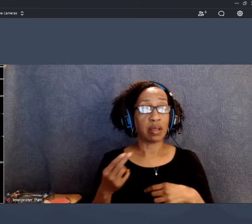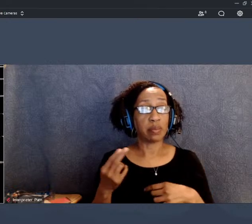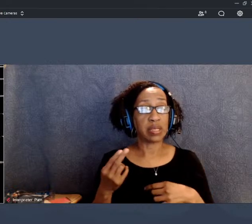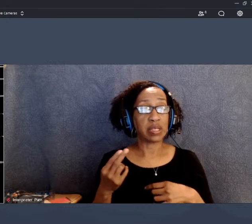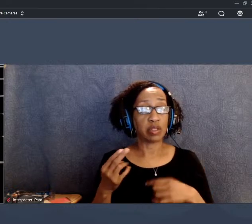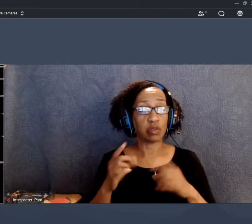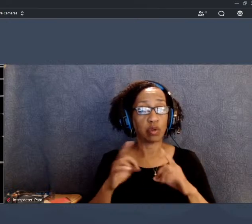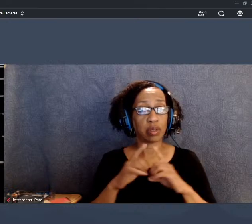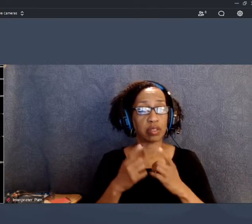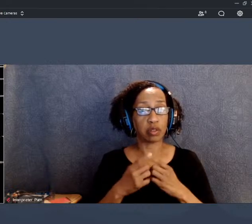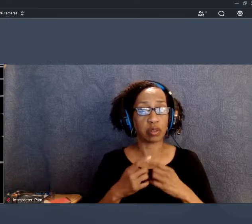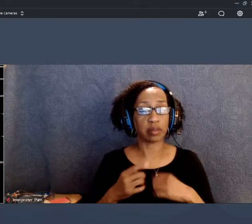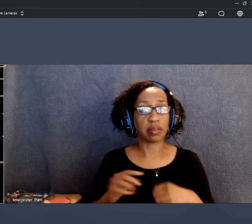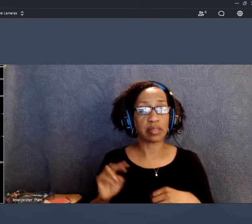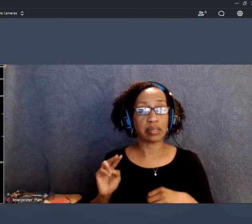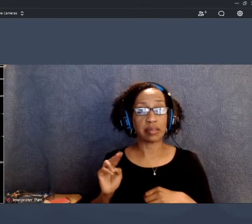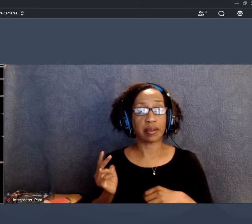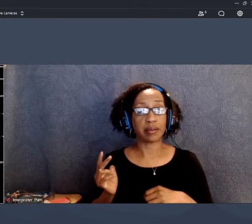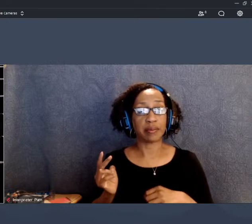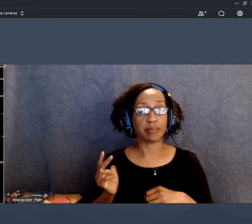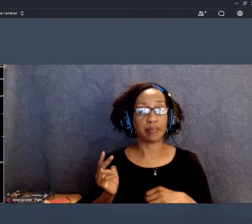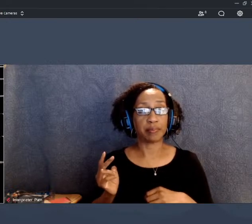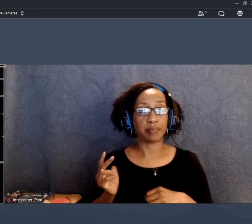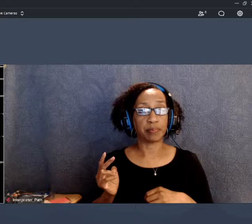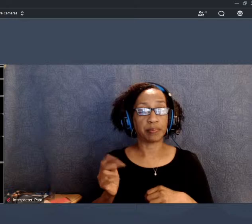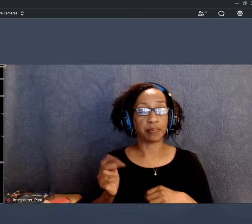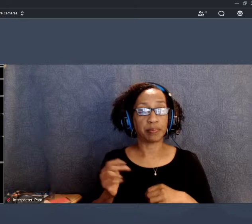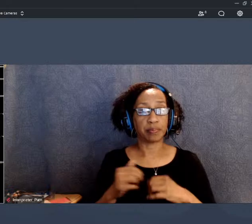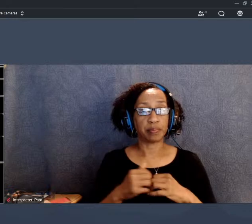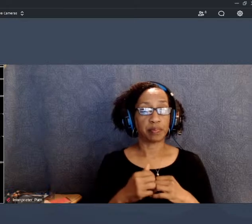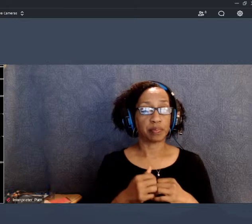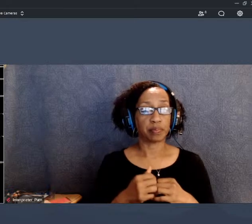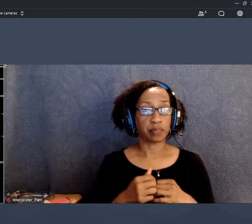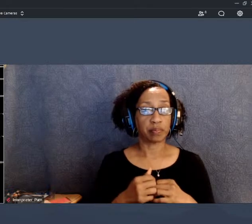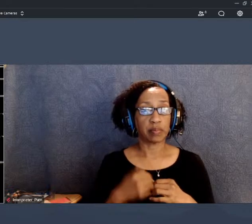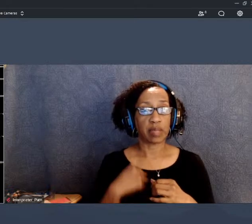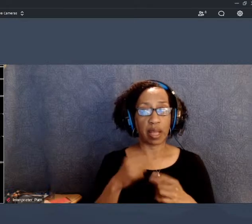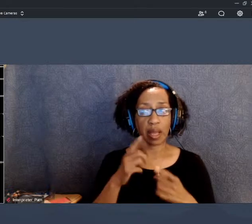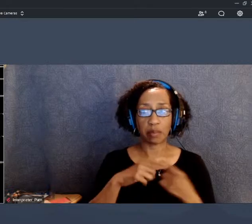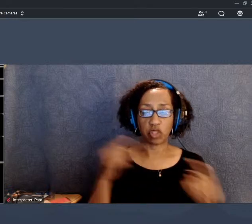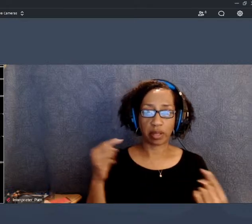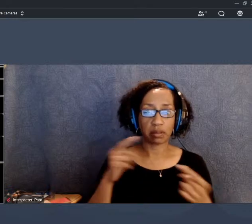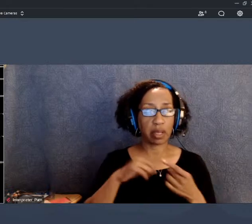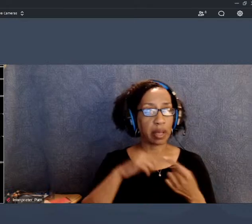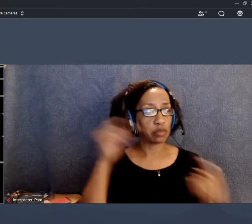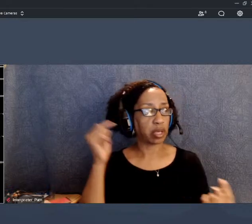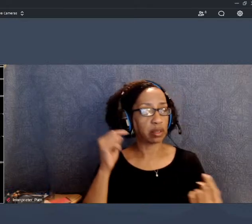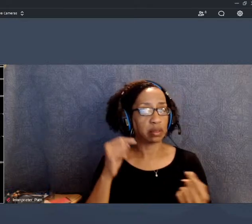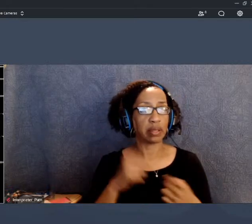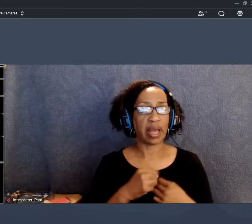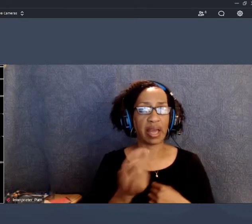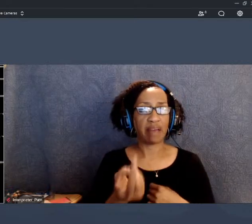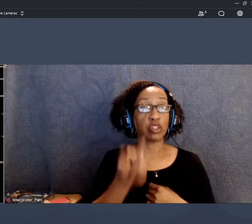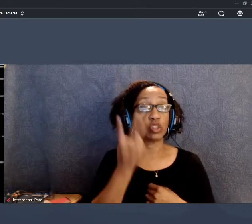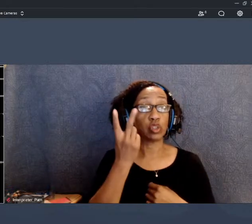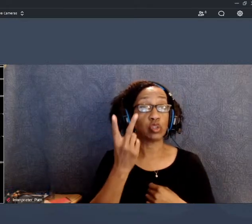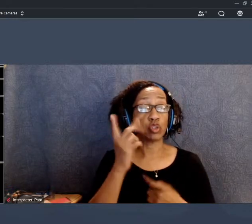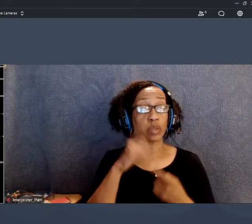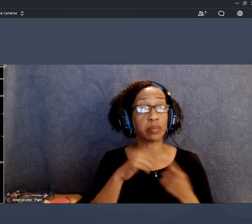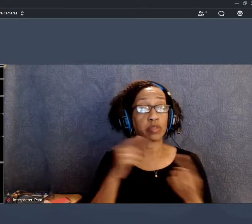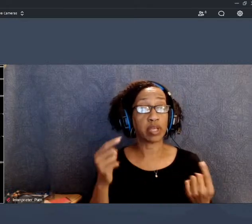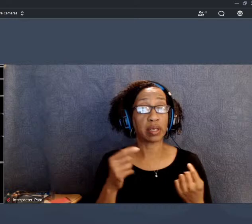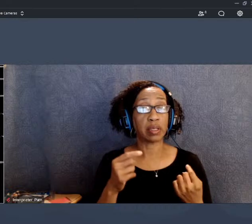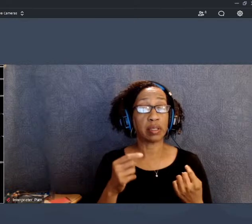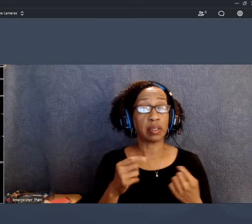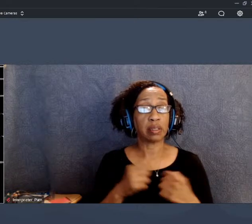Second. Object. Okay. I have two objections. So I have a motion and a second on the table.